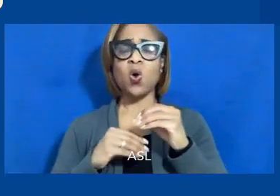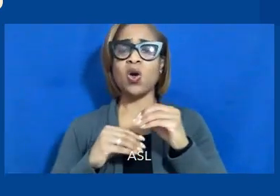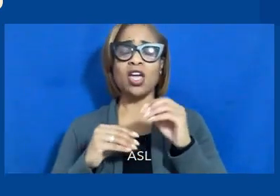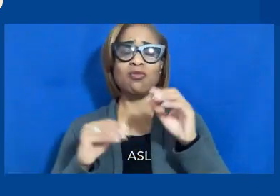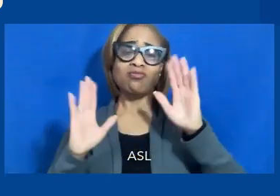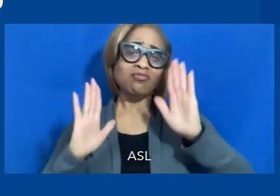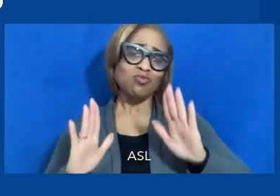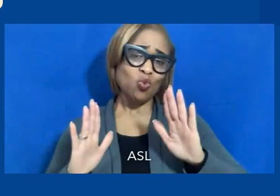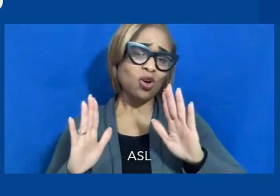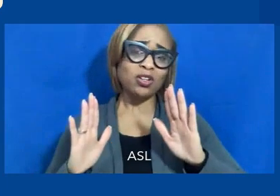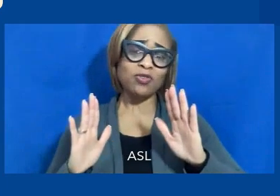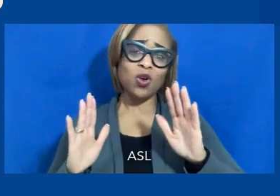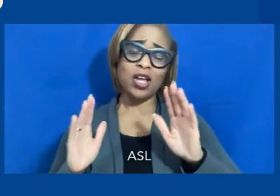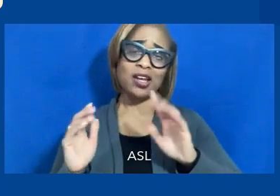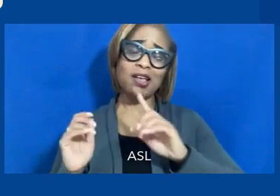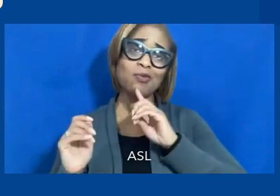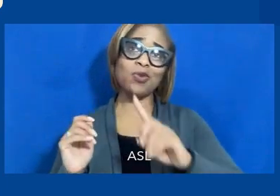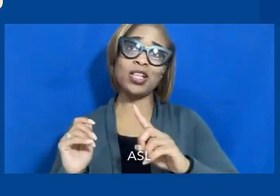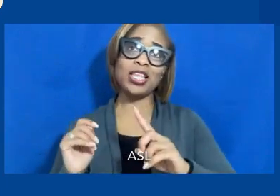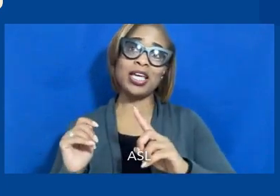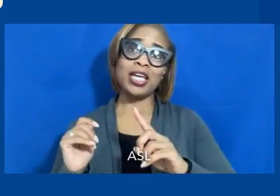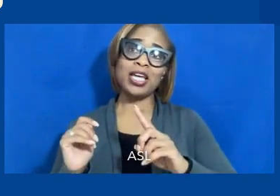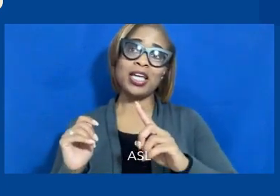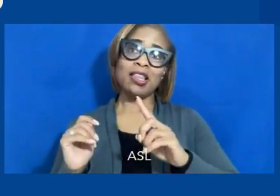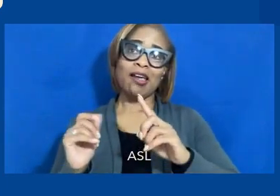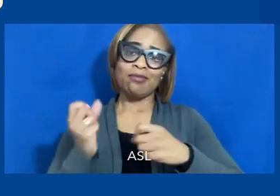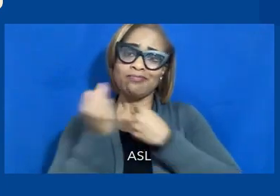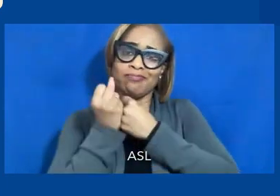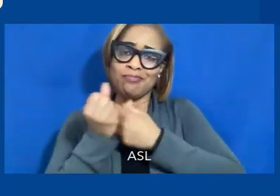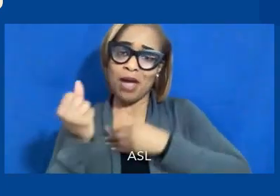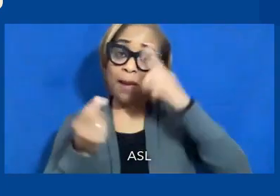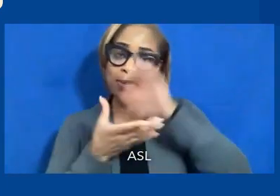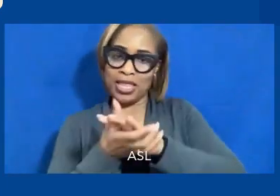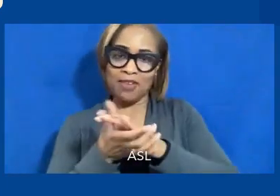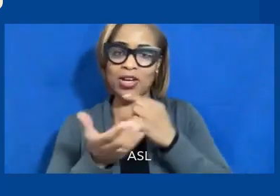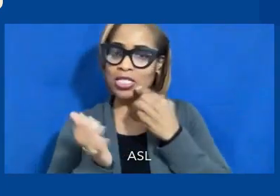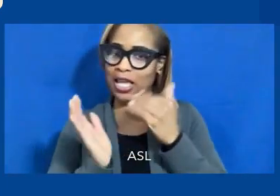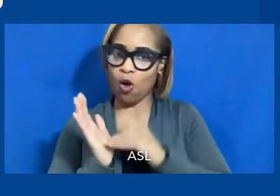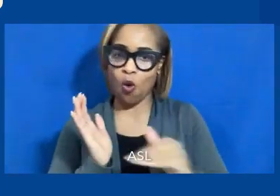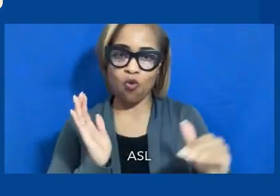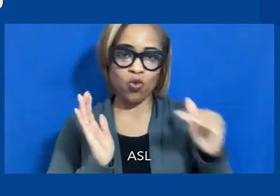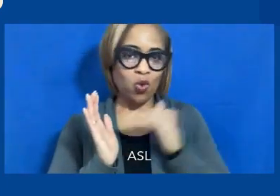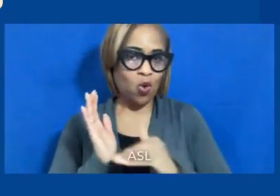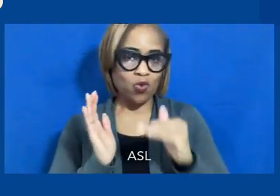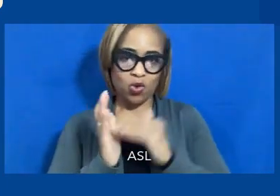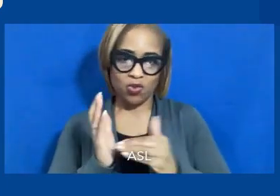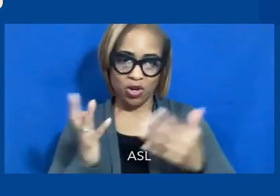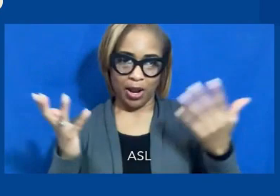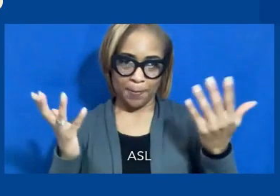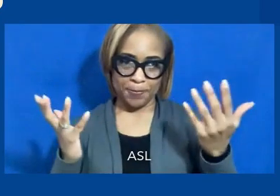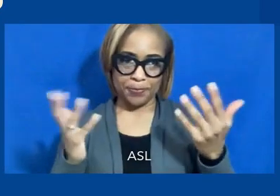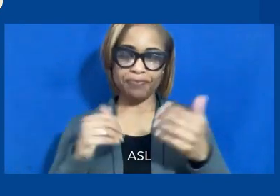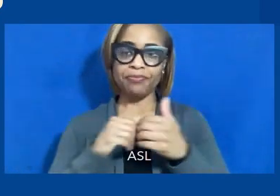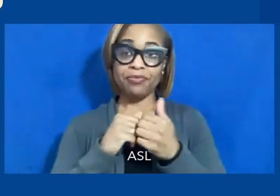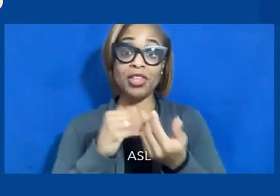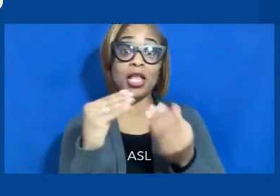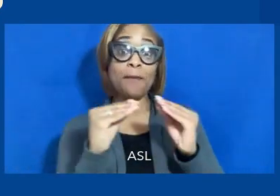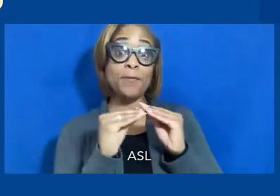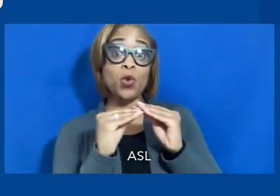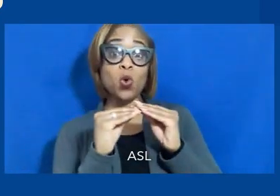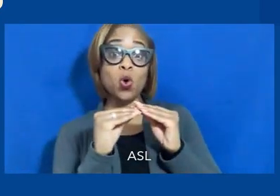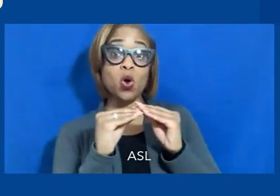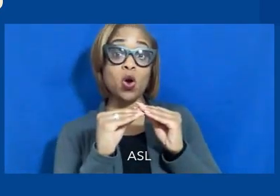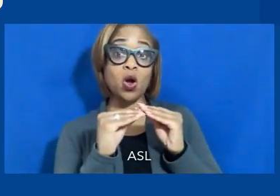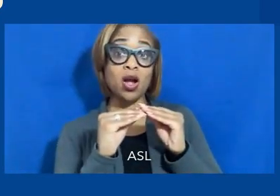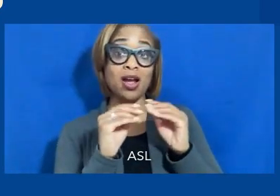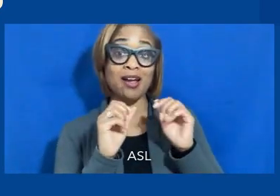it just really fed into my belief, which I keep saying over and over, which is the more we can pull these